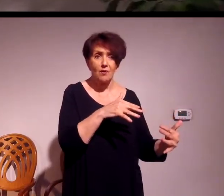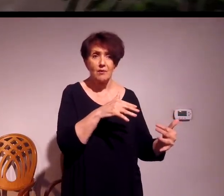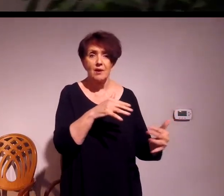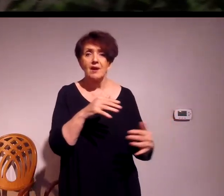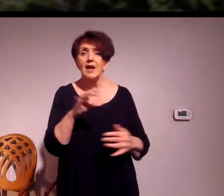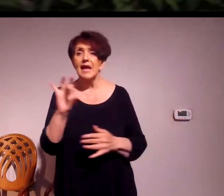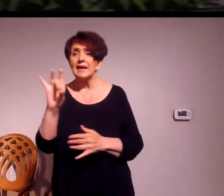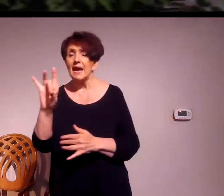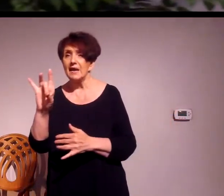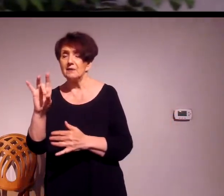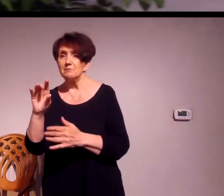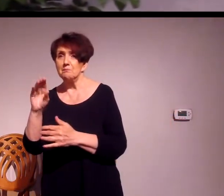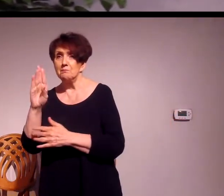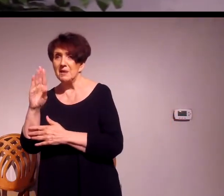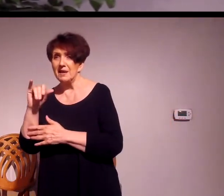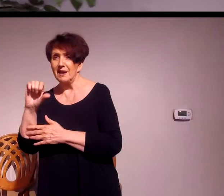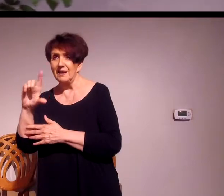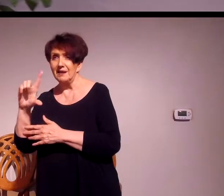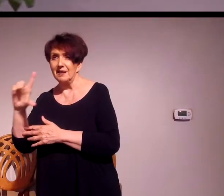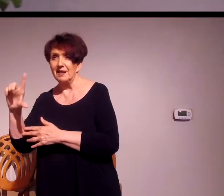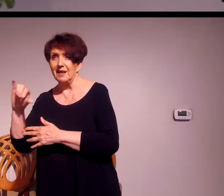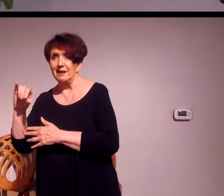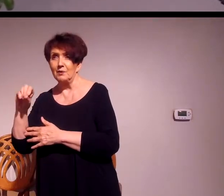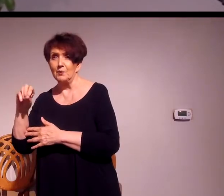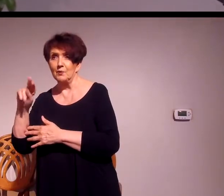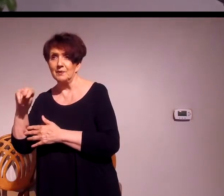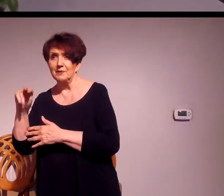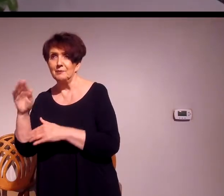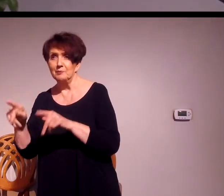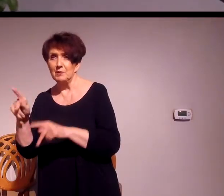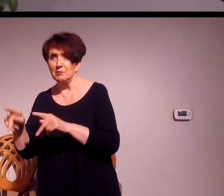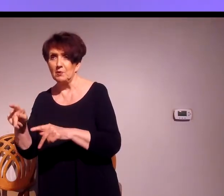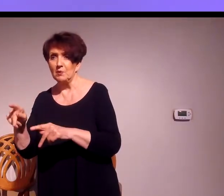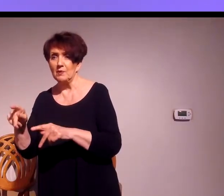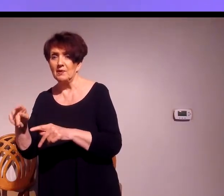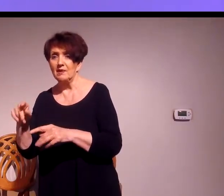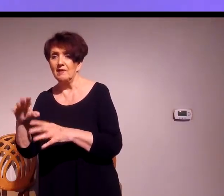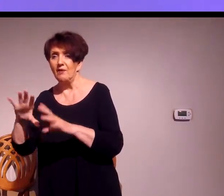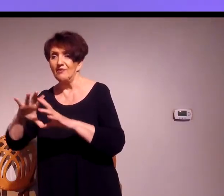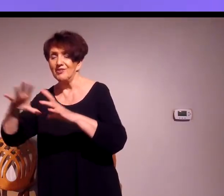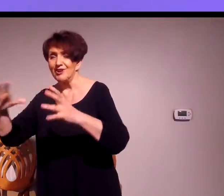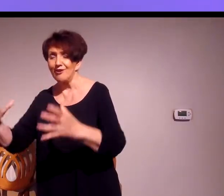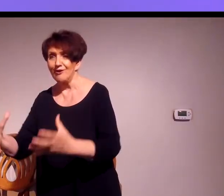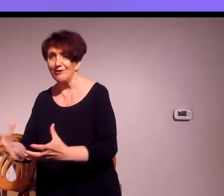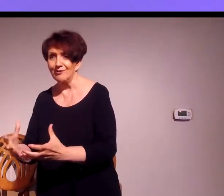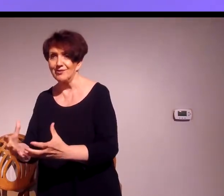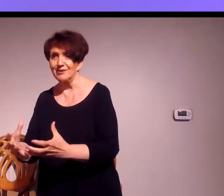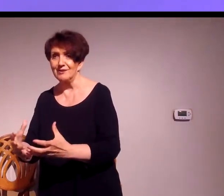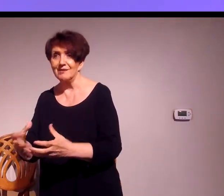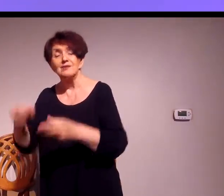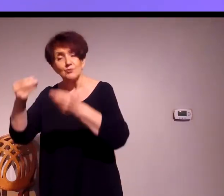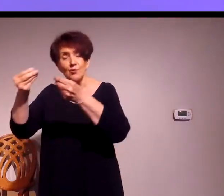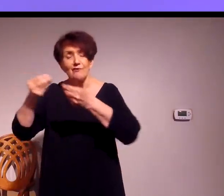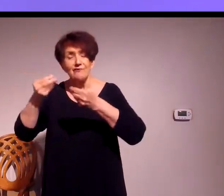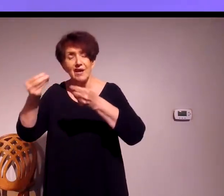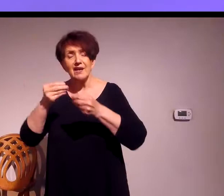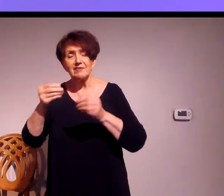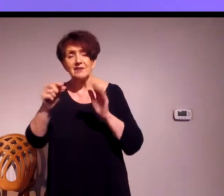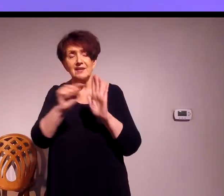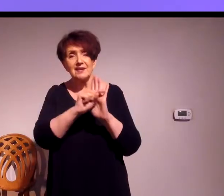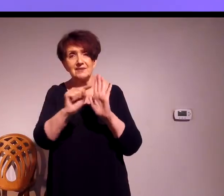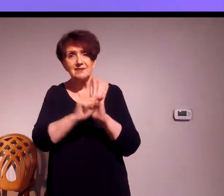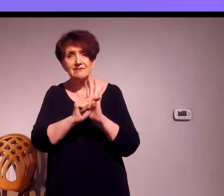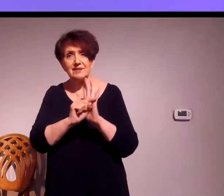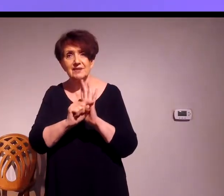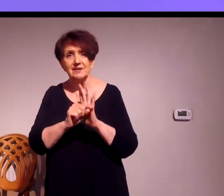how do we choose to look at it? And more times than not, we're fed all that negativity. Okay, I tell you, I'm a